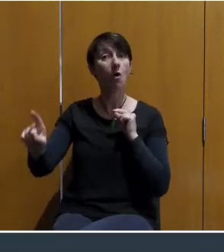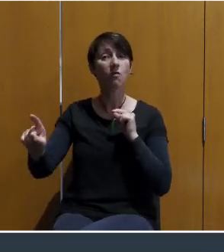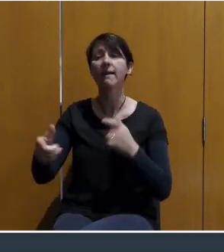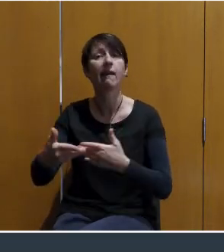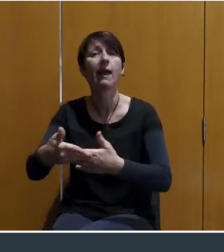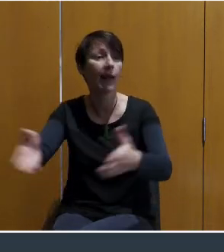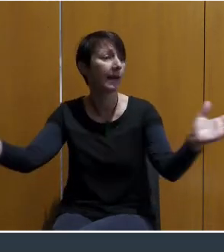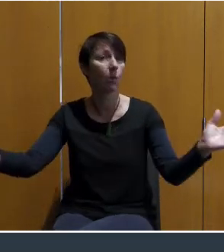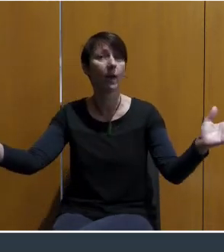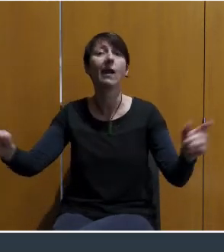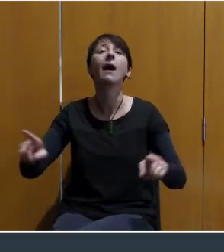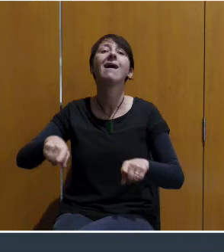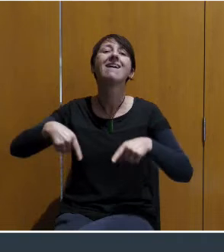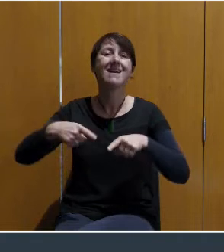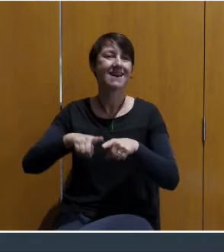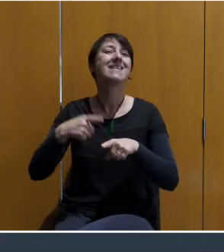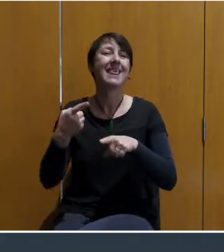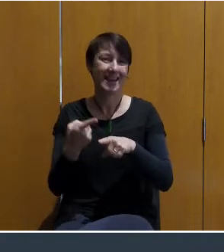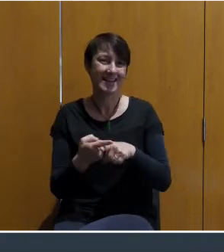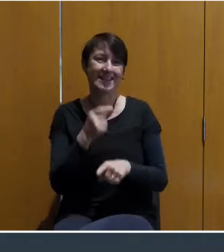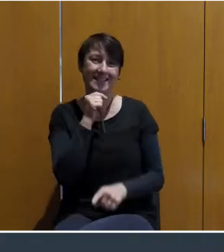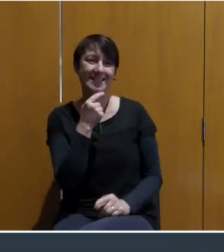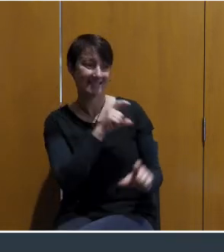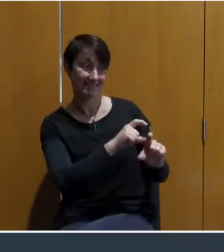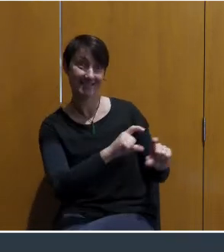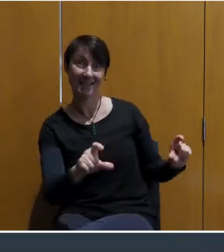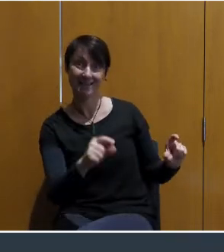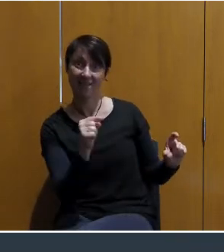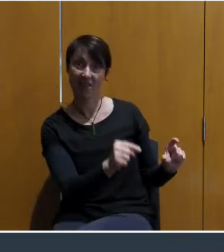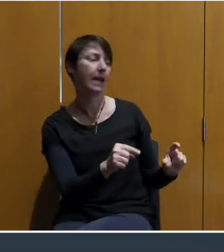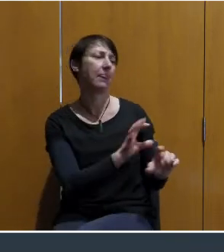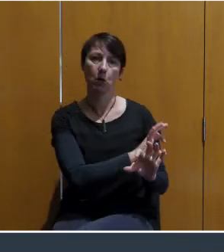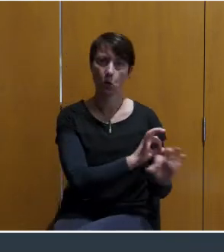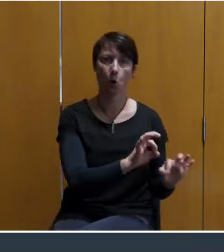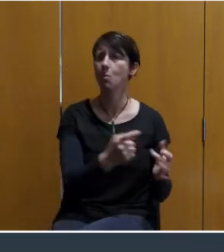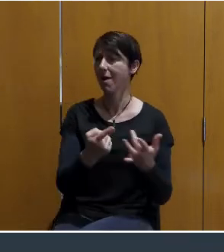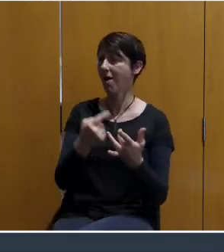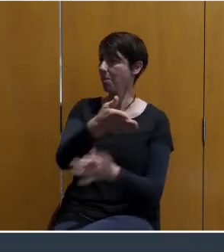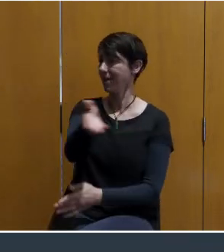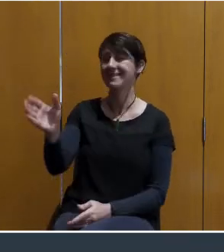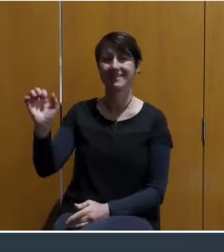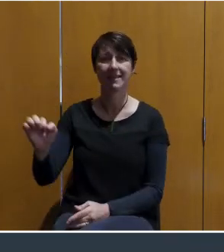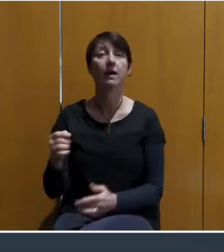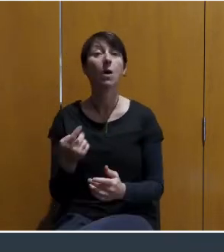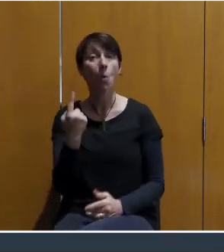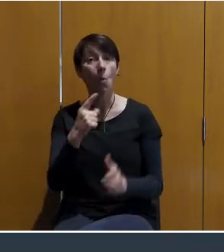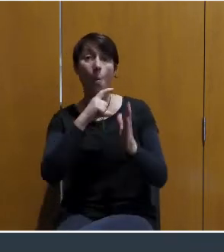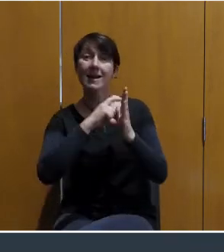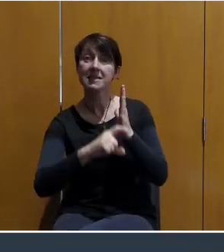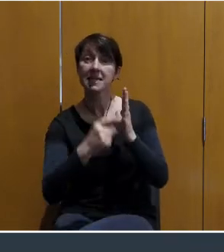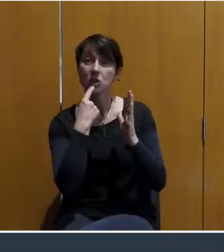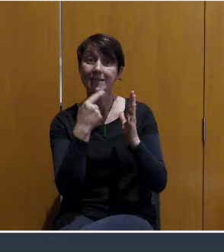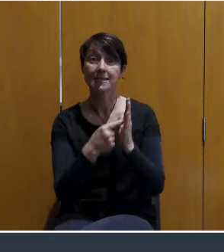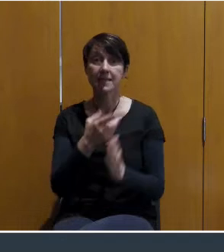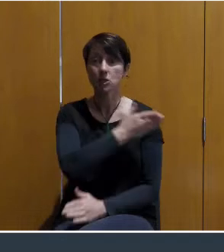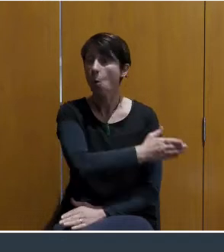stated. In the current dog control bylaw section 33F, it states, all areas under